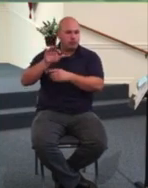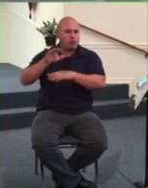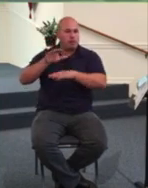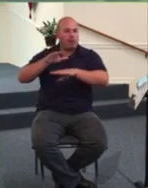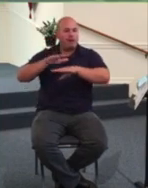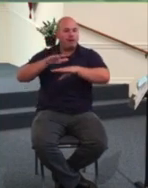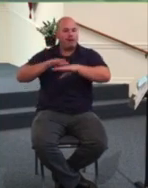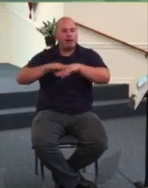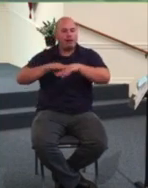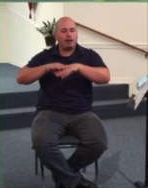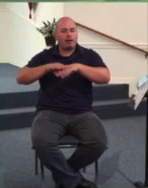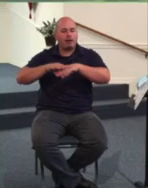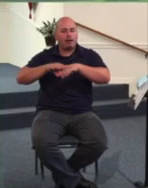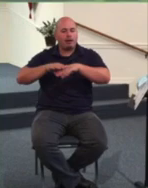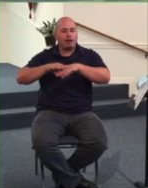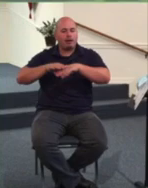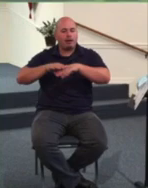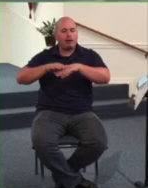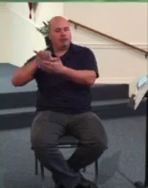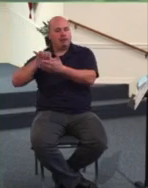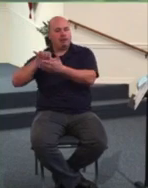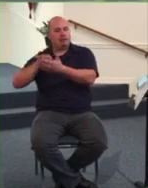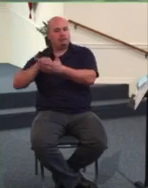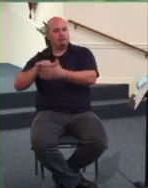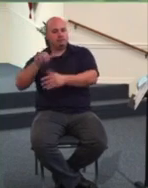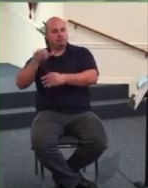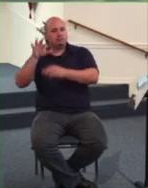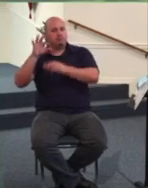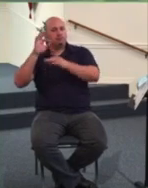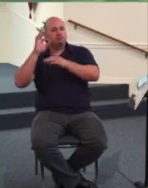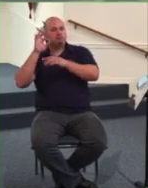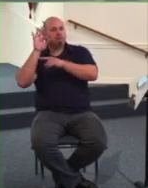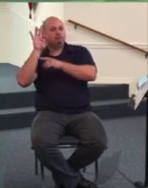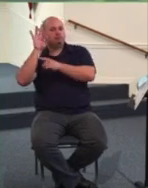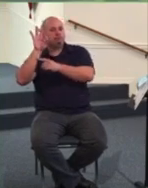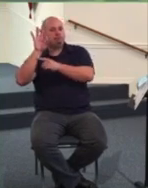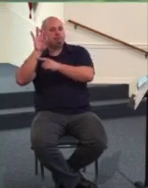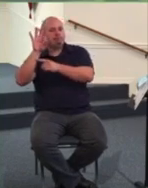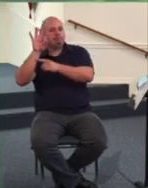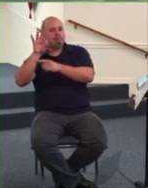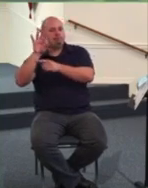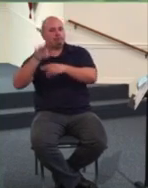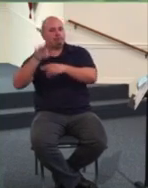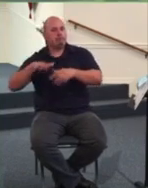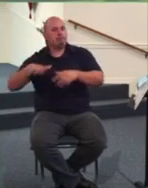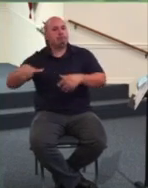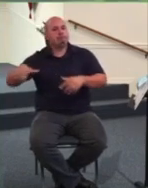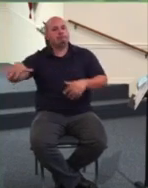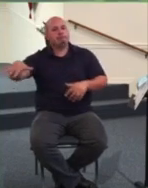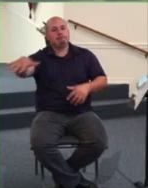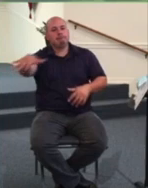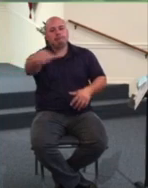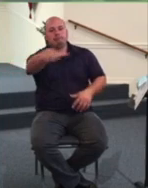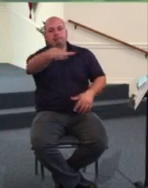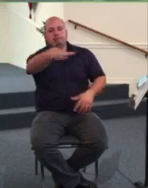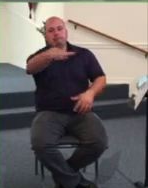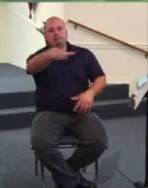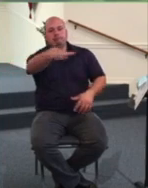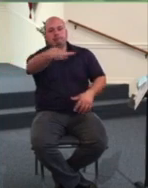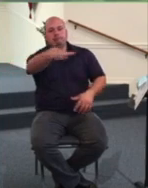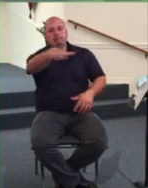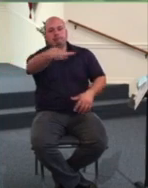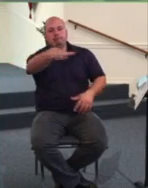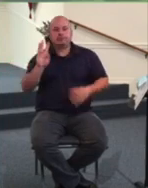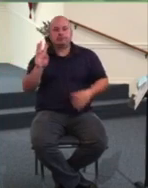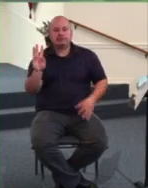Luke chapter 6. And so as we're studying through the Gospel of Luke, we're in chapter 6 today, and we'll look at this sermon